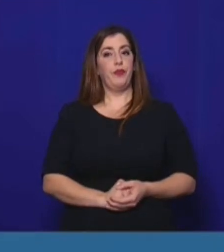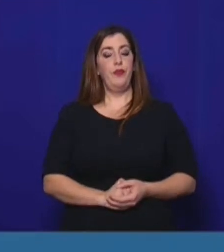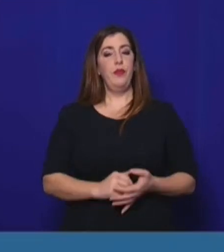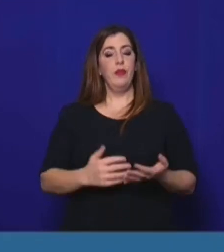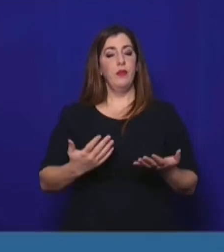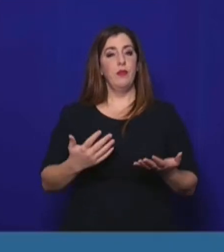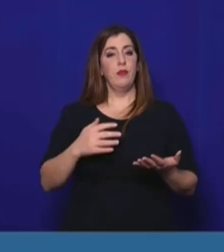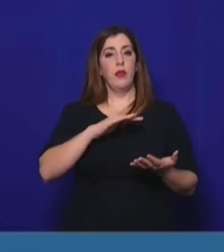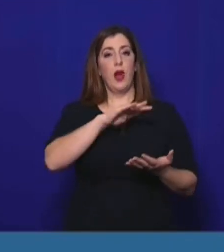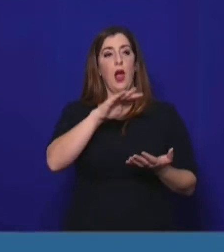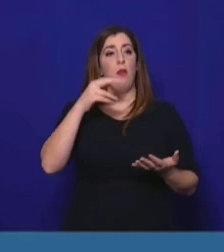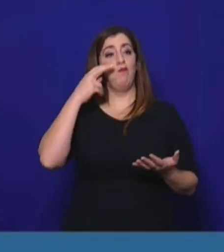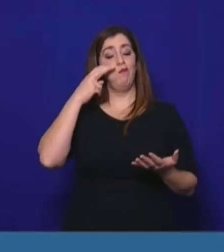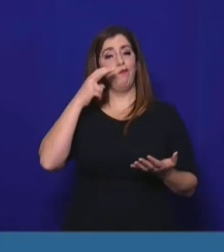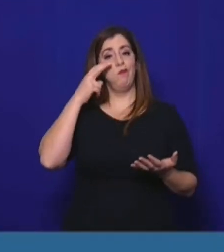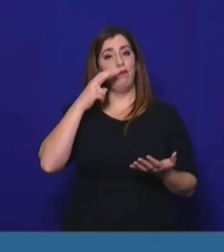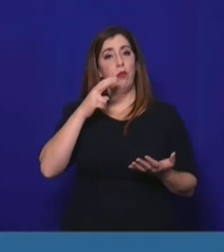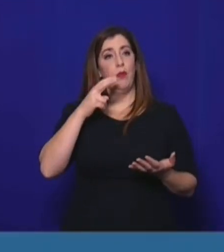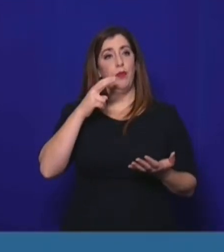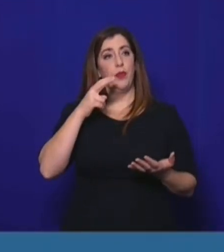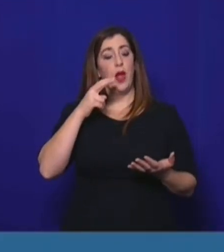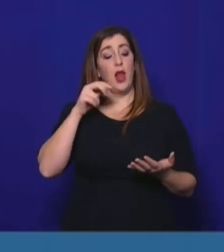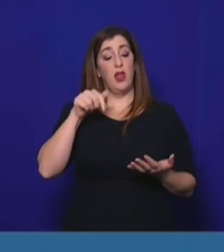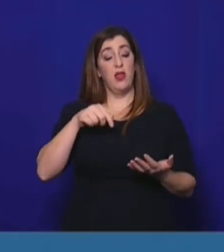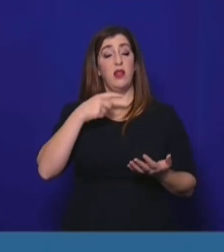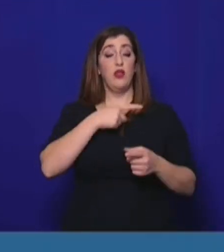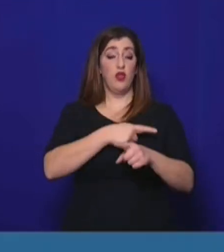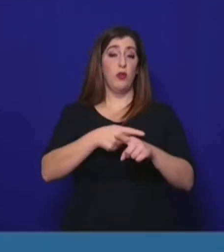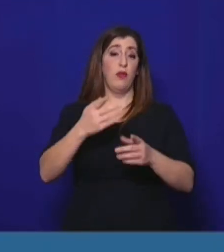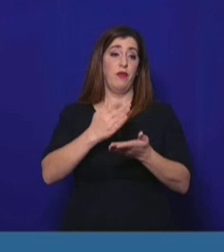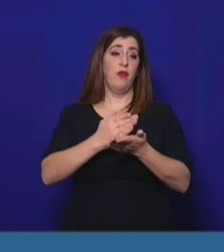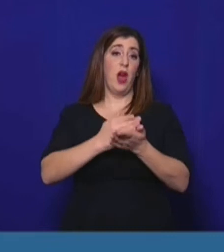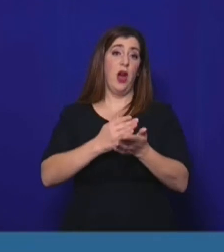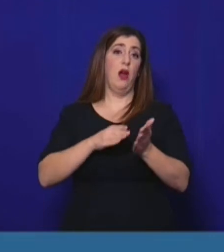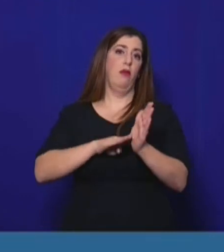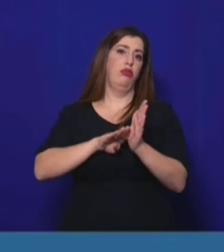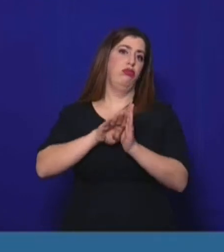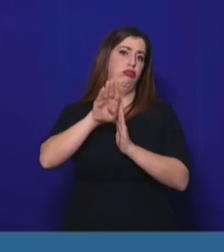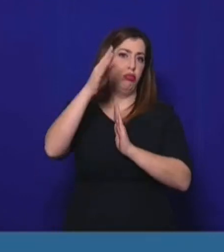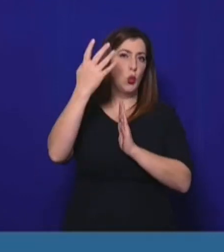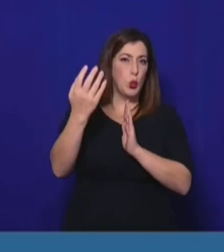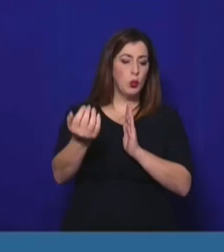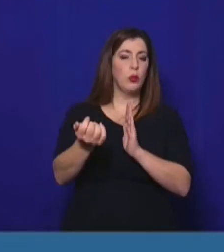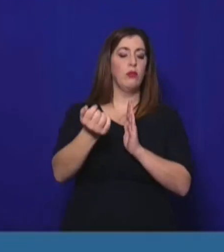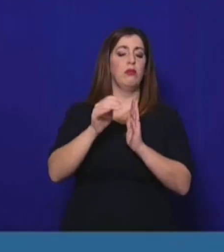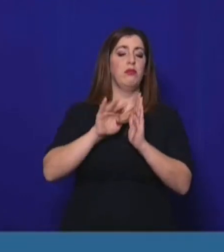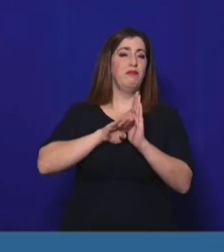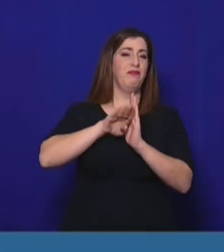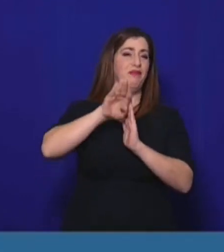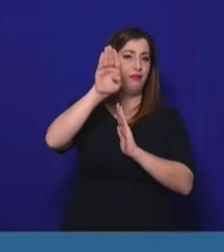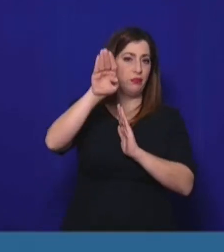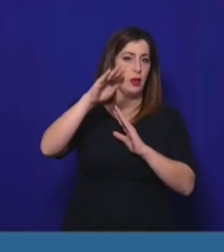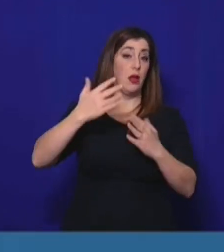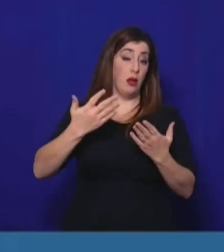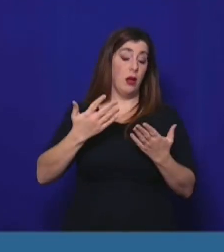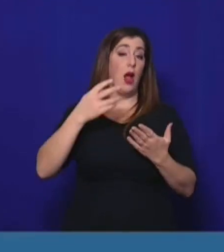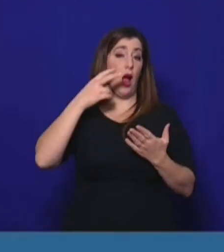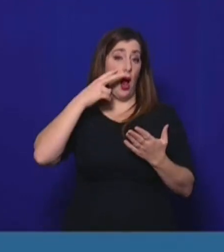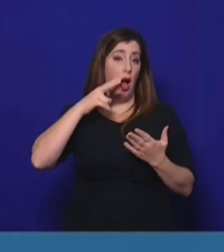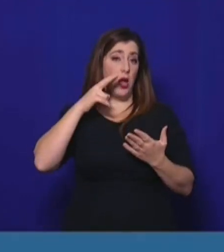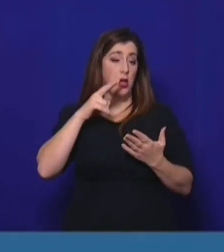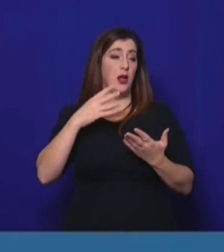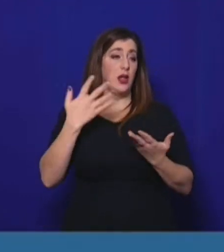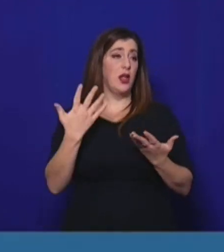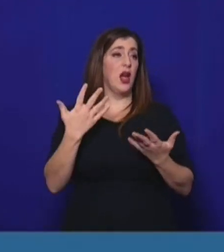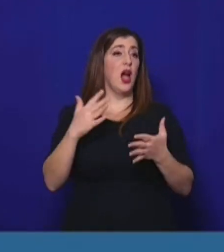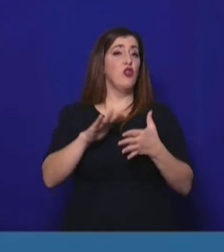li kellna żieda tal-każijiet f'din il-ġimgħa li huwa relatat ma' diversi aspetti ta' din il-pandemija. Aħna